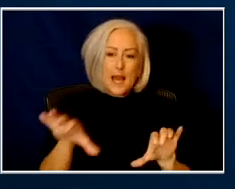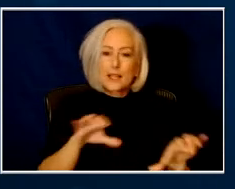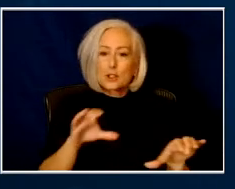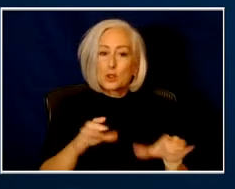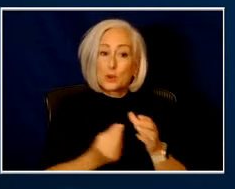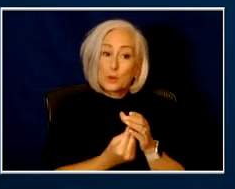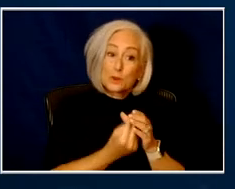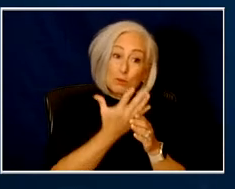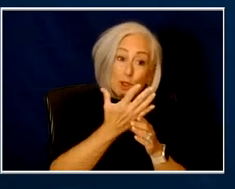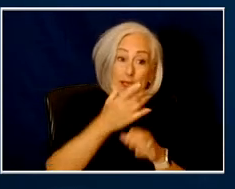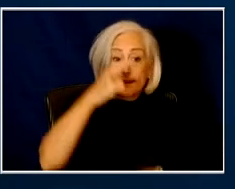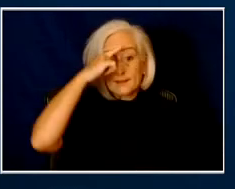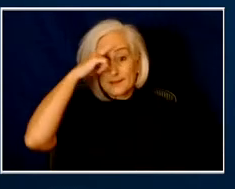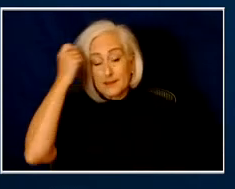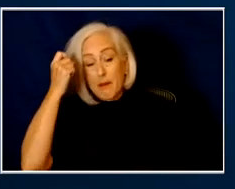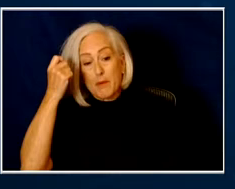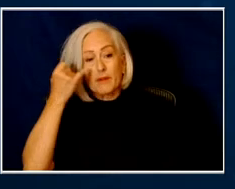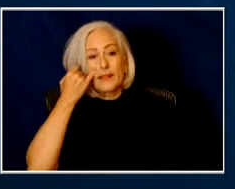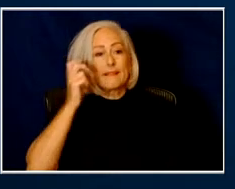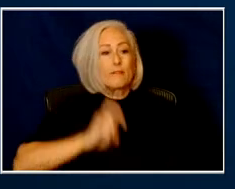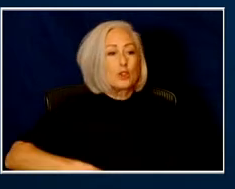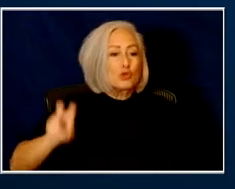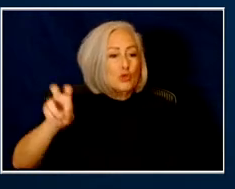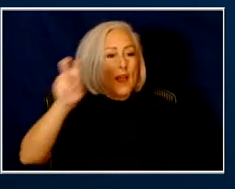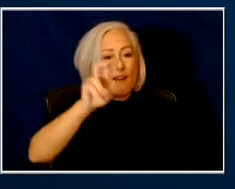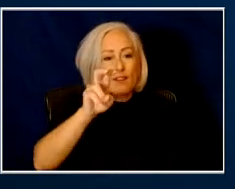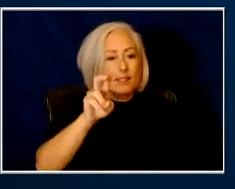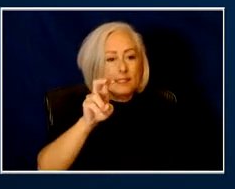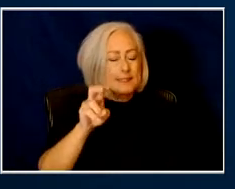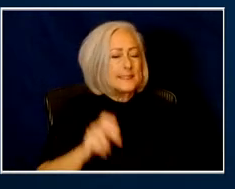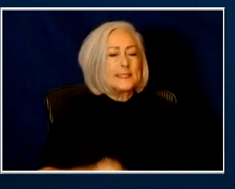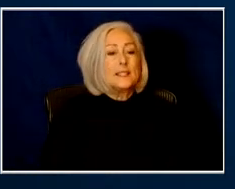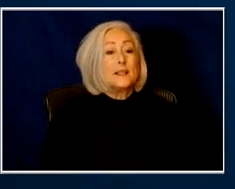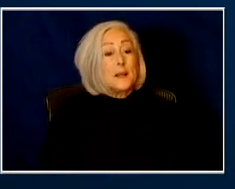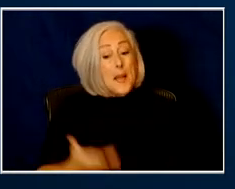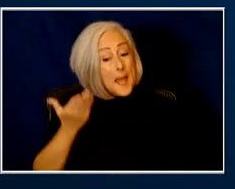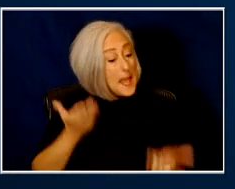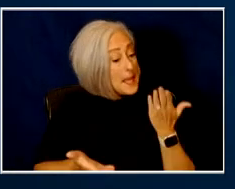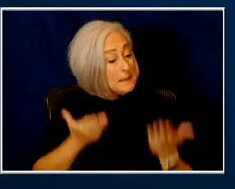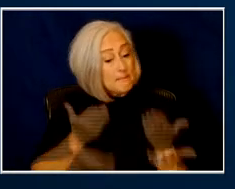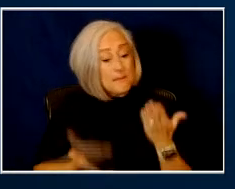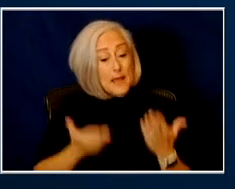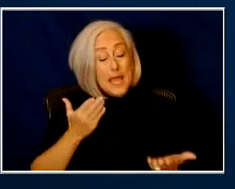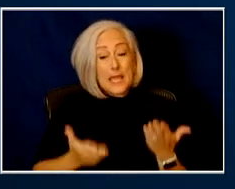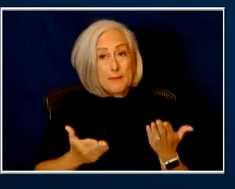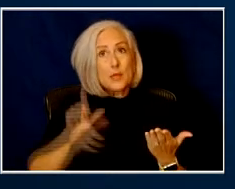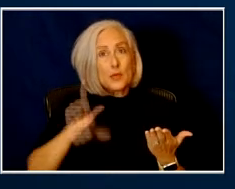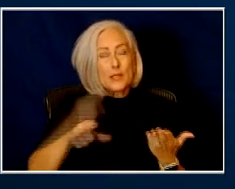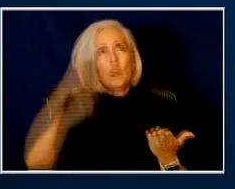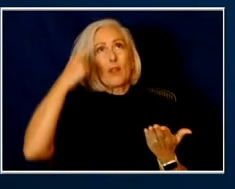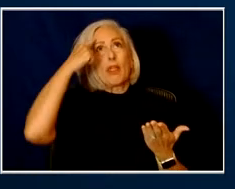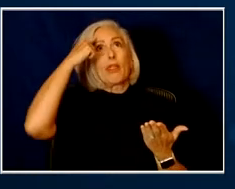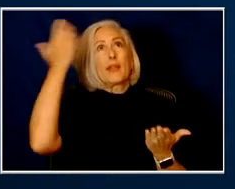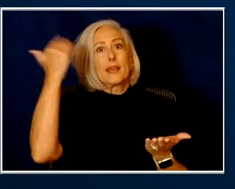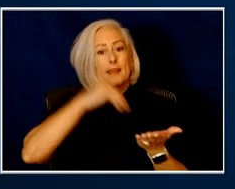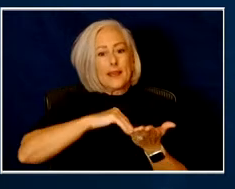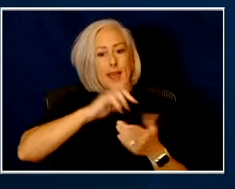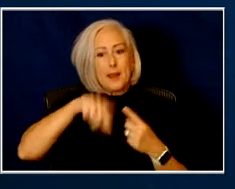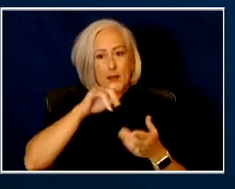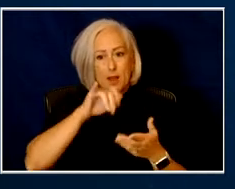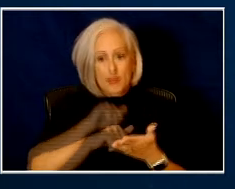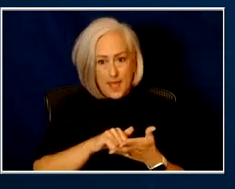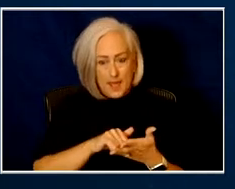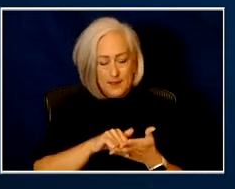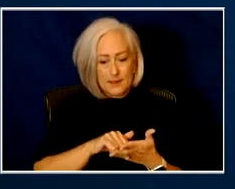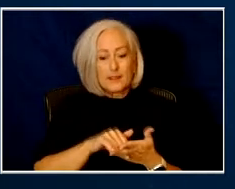they were traveling maybe or going places just like you said it may be reasonable to rethink that we know certainly in the hospital in certain units